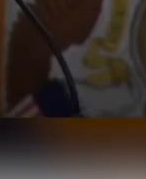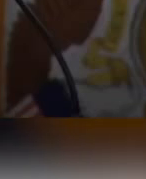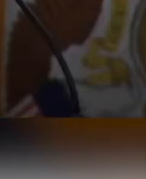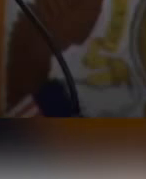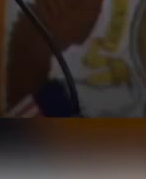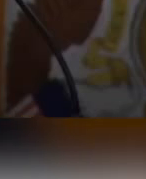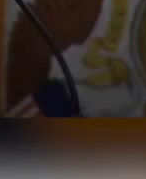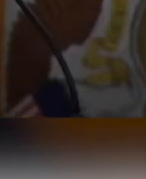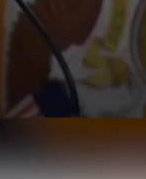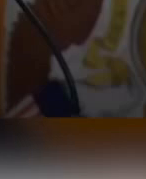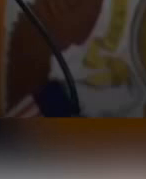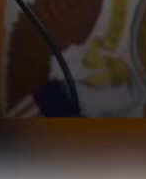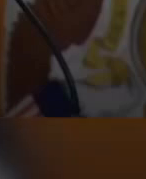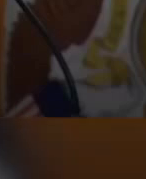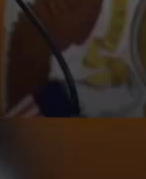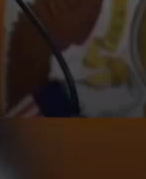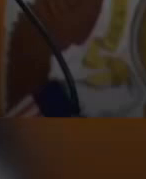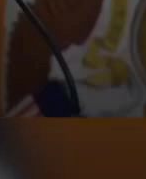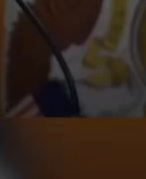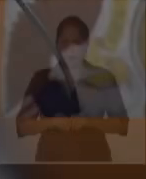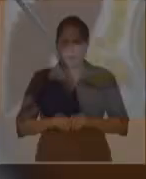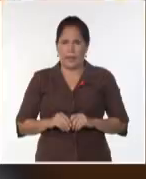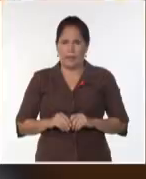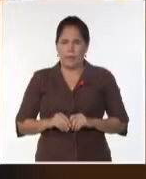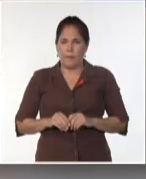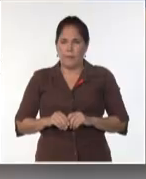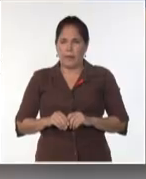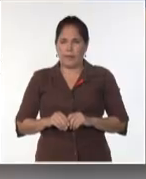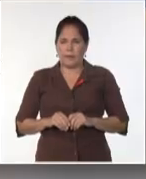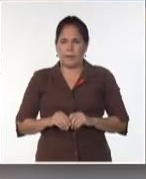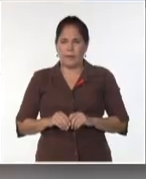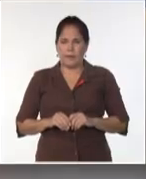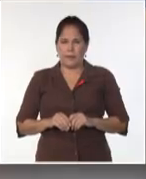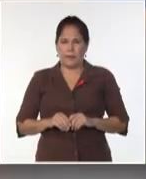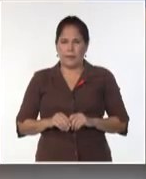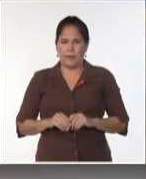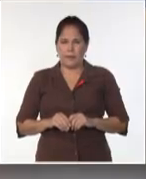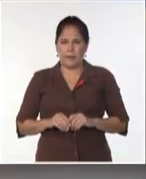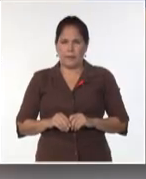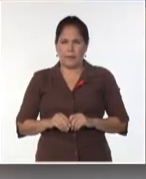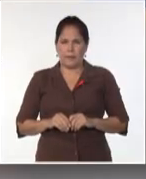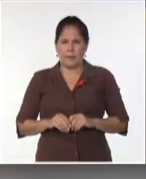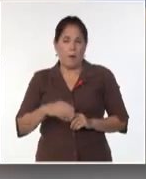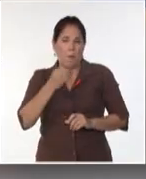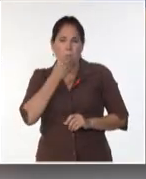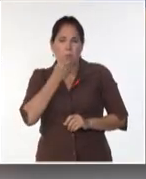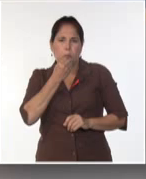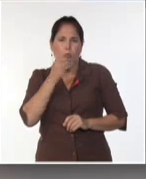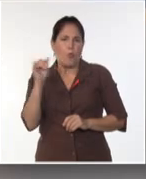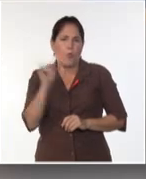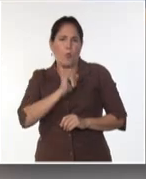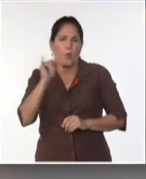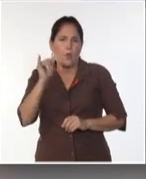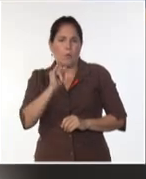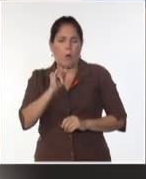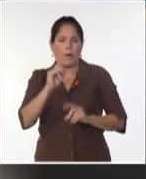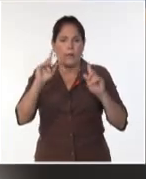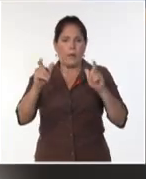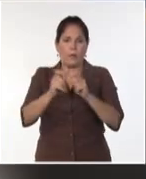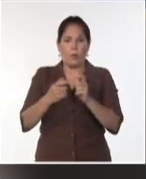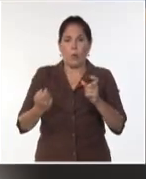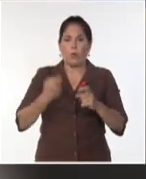certification as a not fully cooperating country was no longer appropriate. How can they still be considered a state sponsor of terrorism if they're cooperating